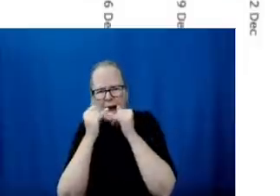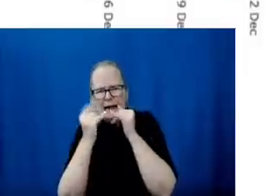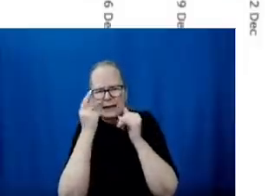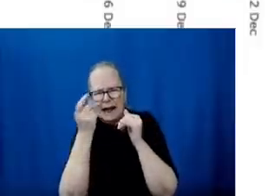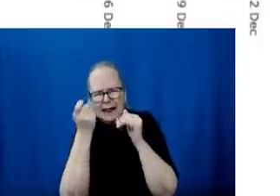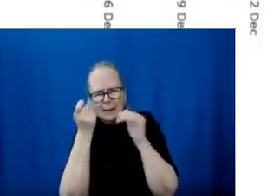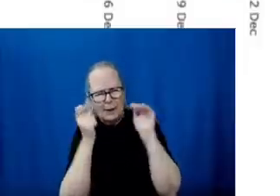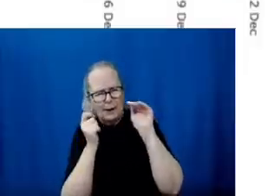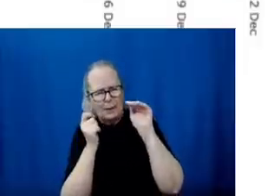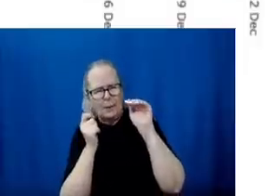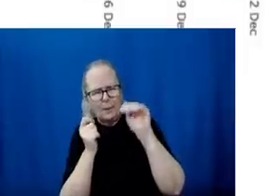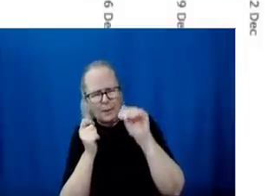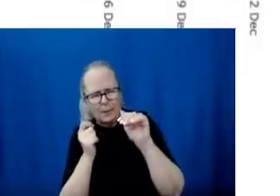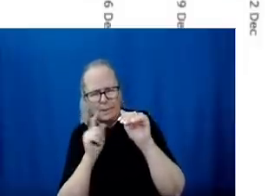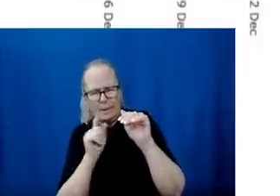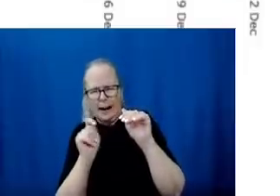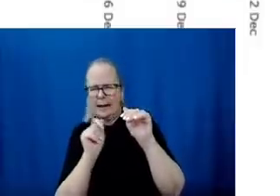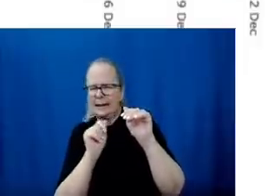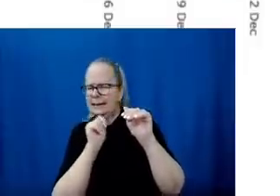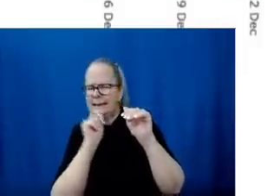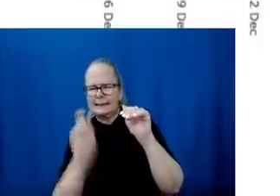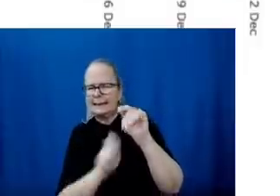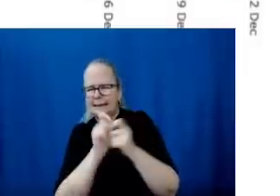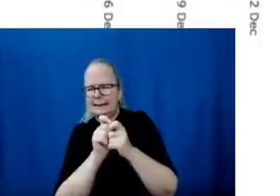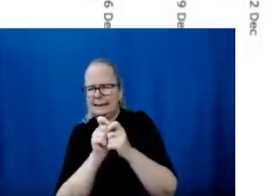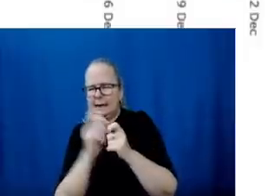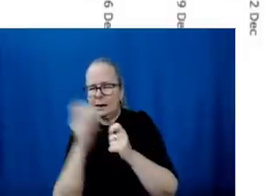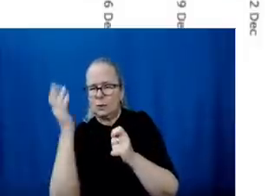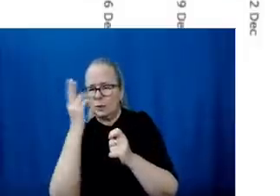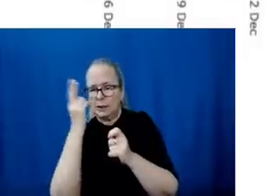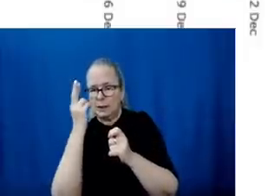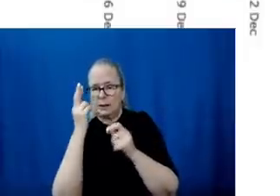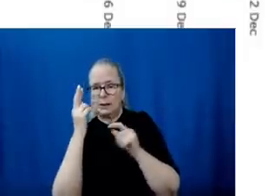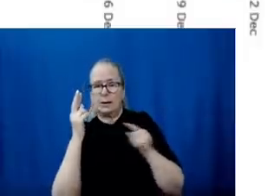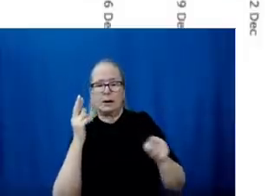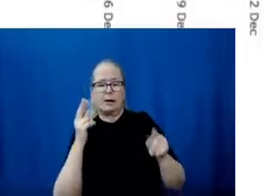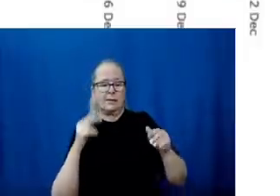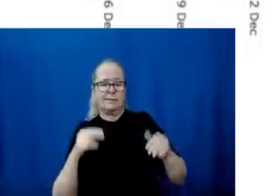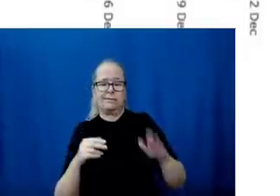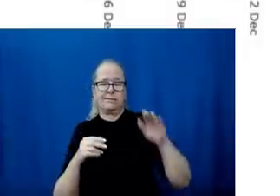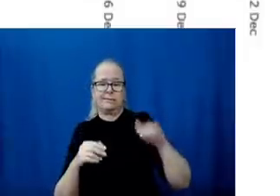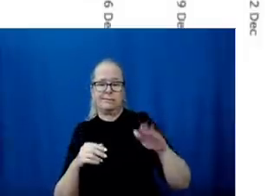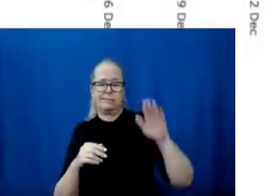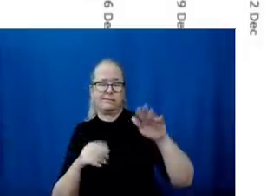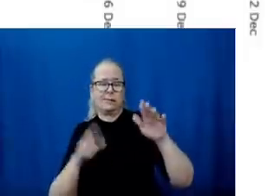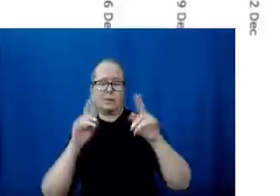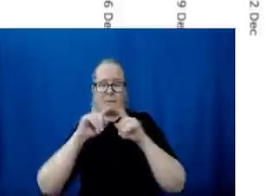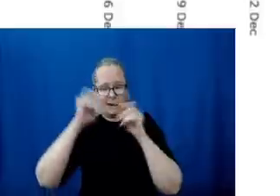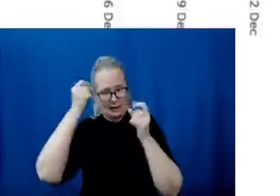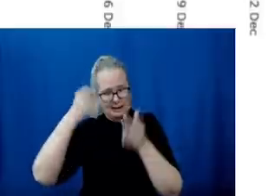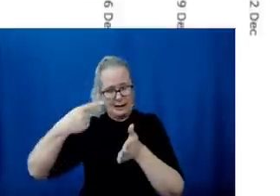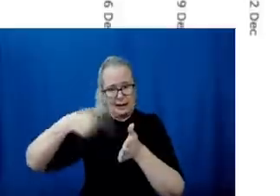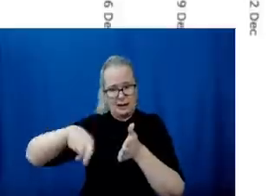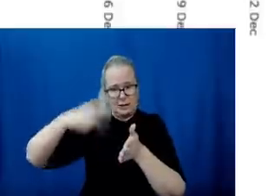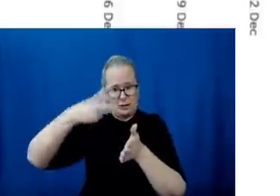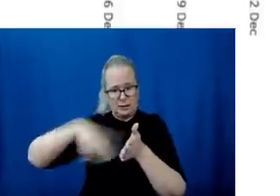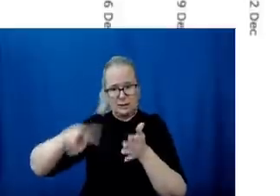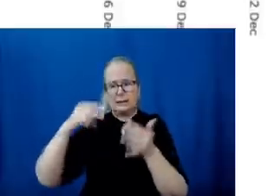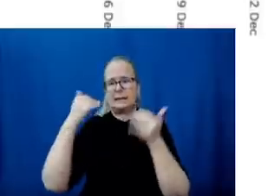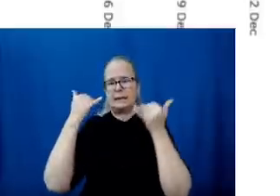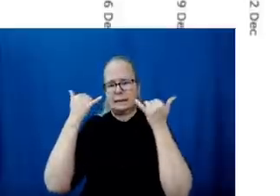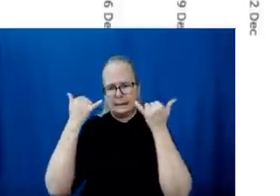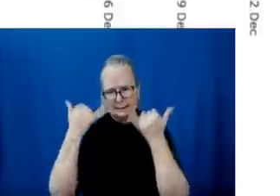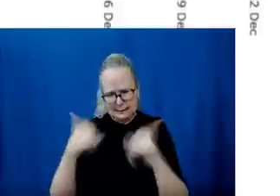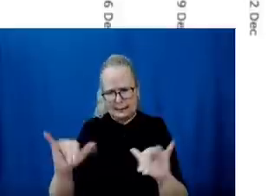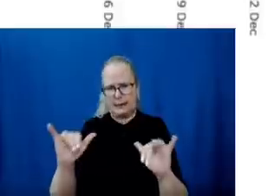that last section is not accurate because there's that curve is just going to go up and up and up over the next week as the numbers are revised. So